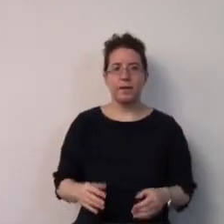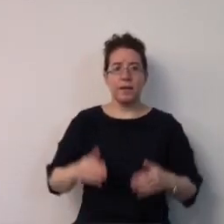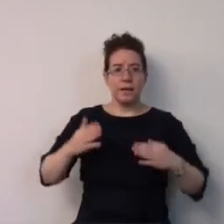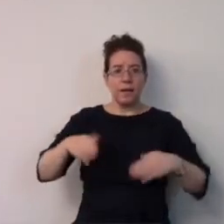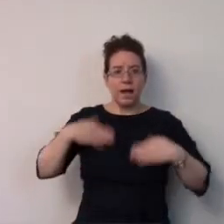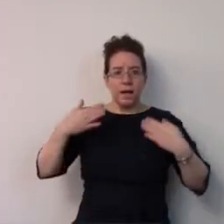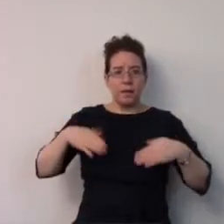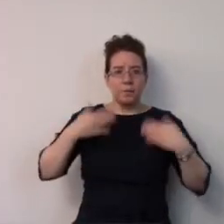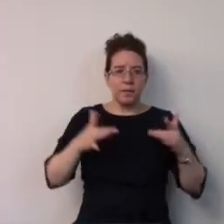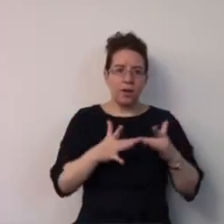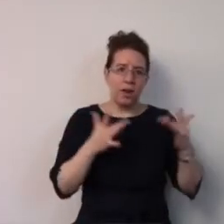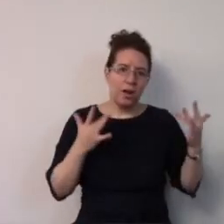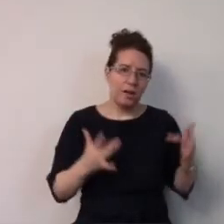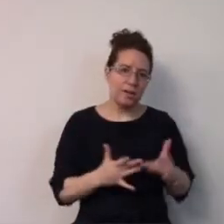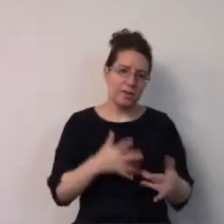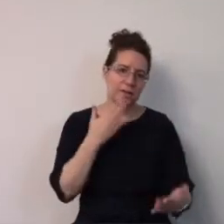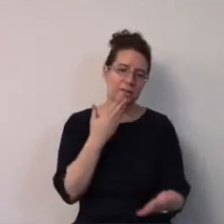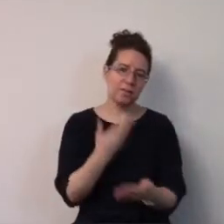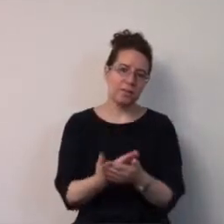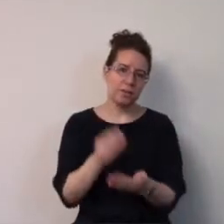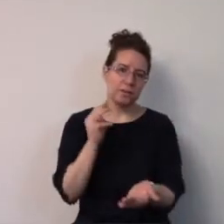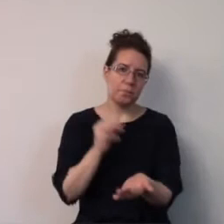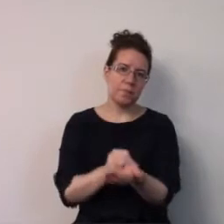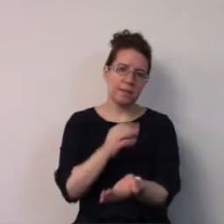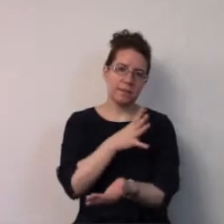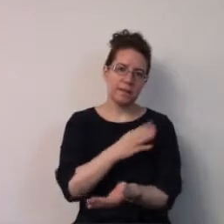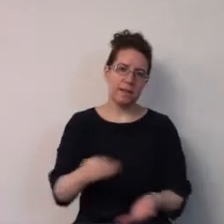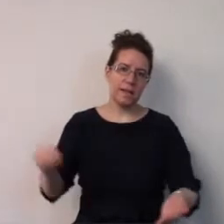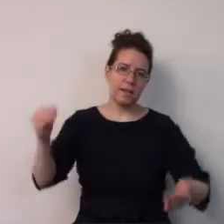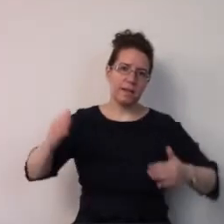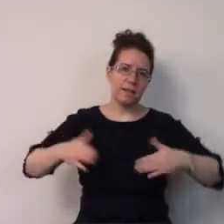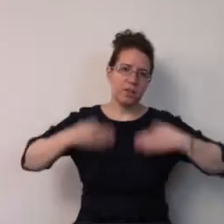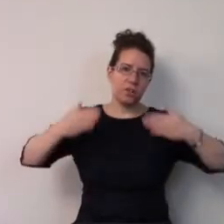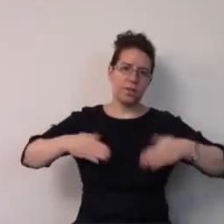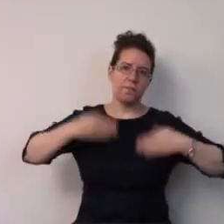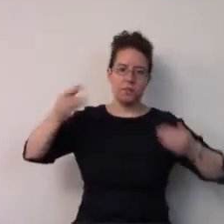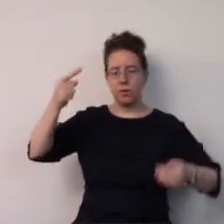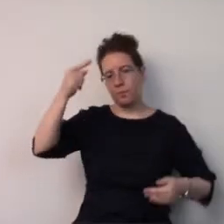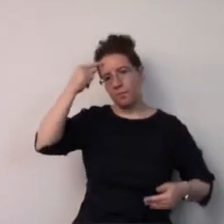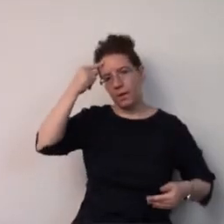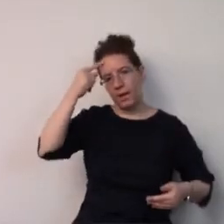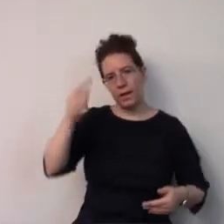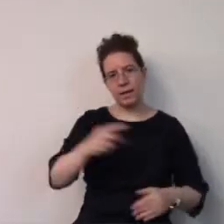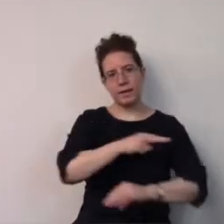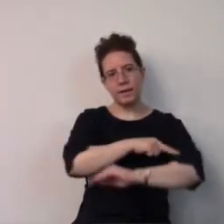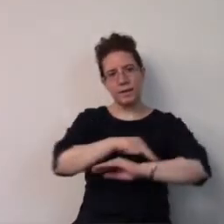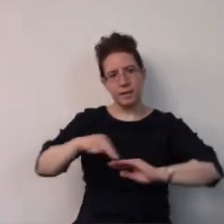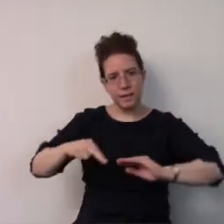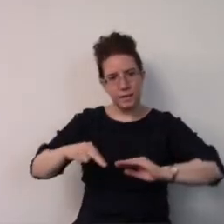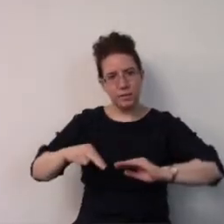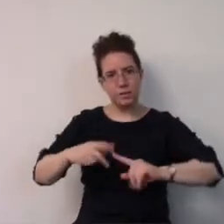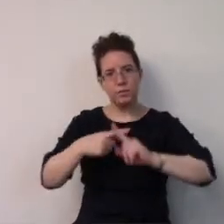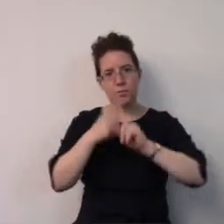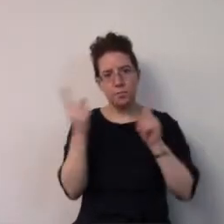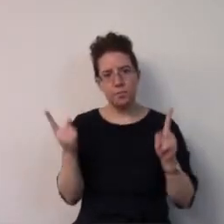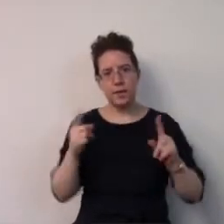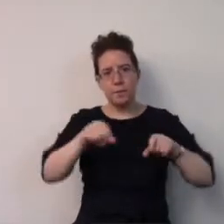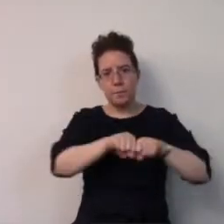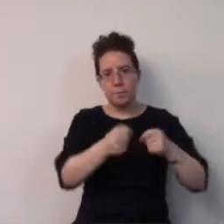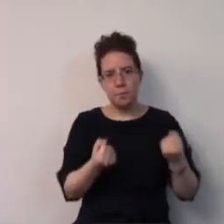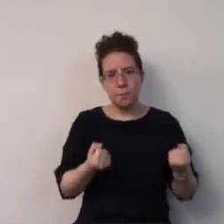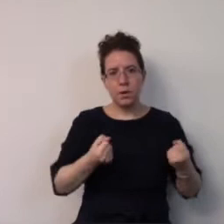broken spirit dries up the bones. All right. Hallelujah. You need some suppleness in your